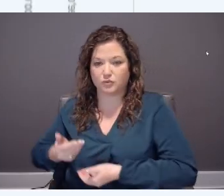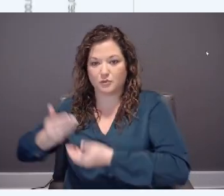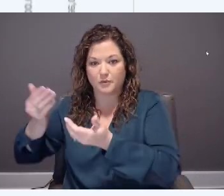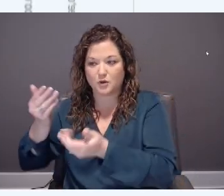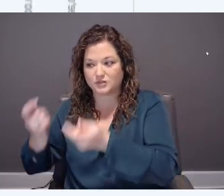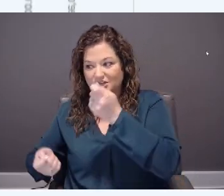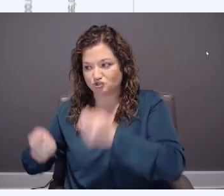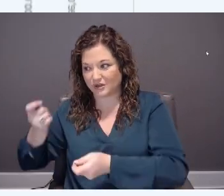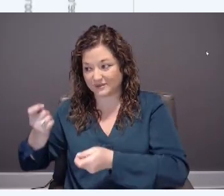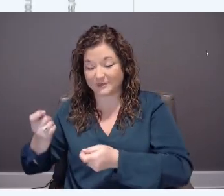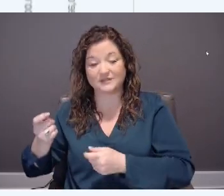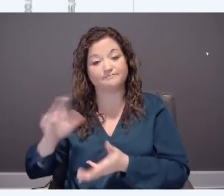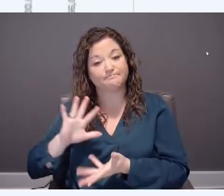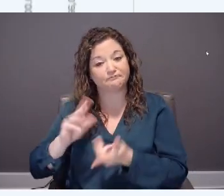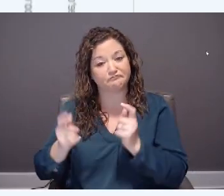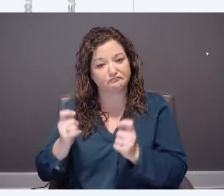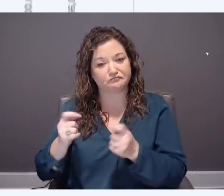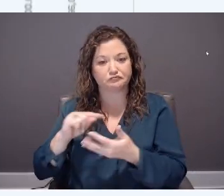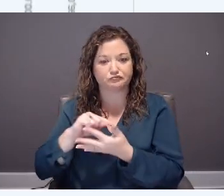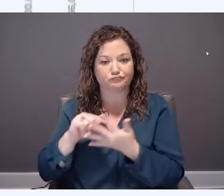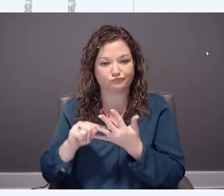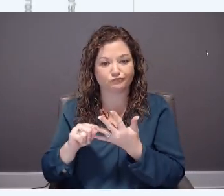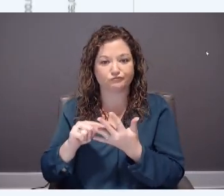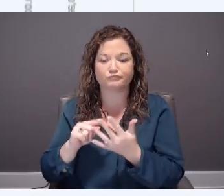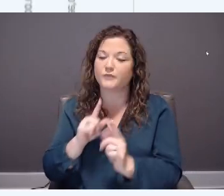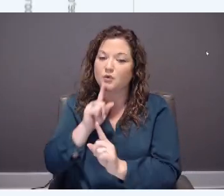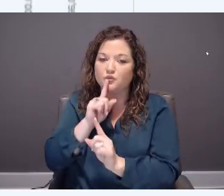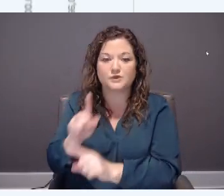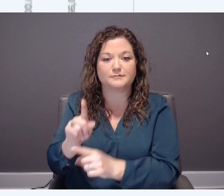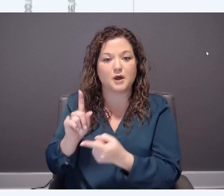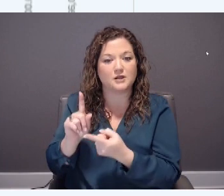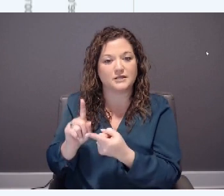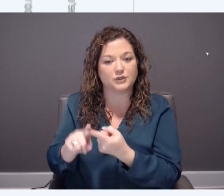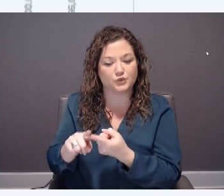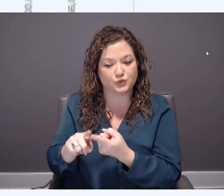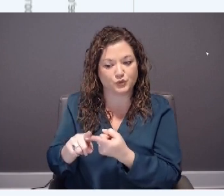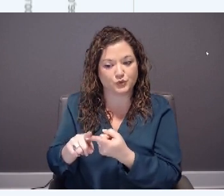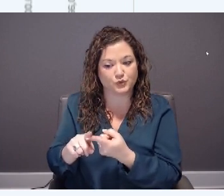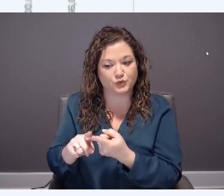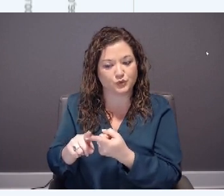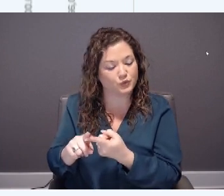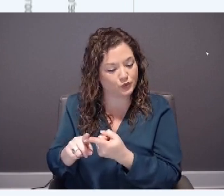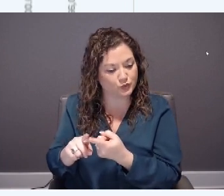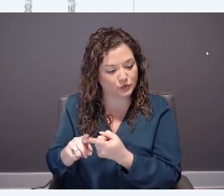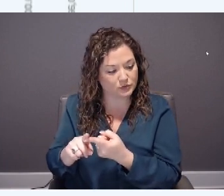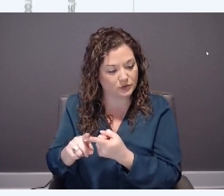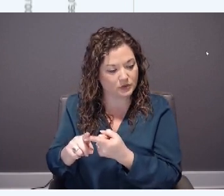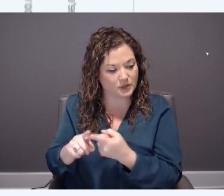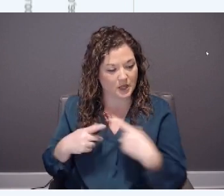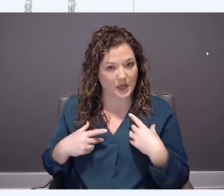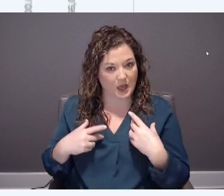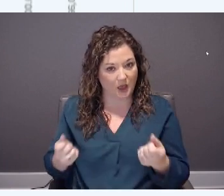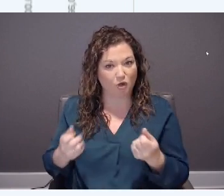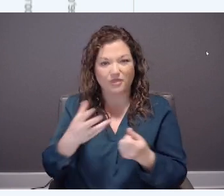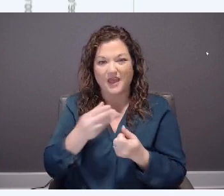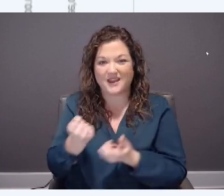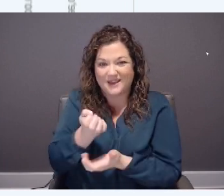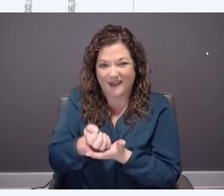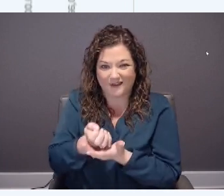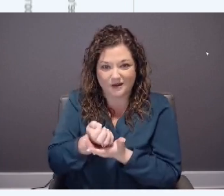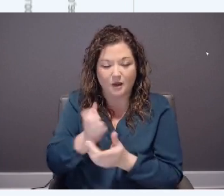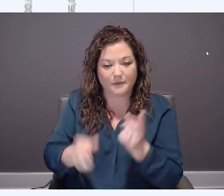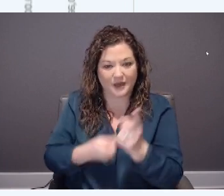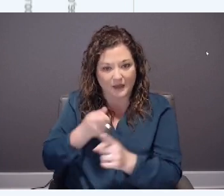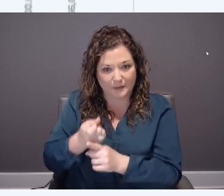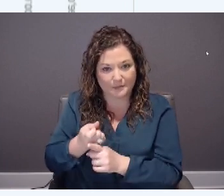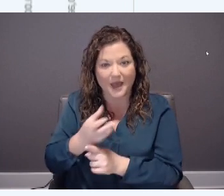occurring between the categories of responding to the public health and economic impacts as well as the